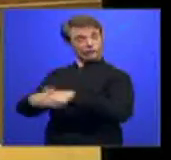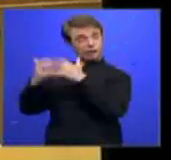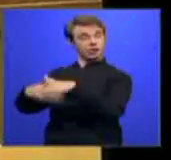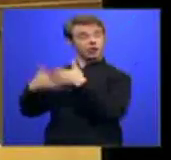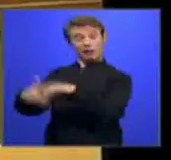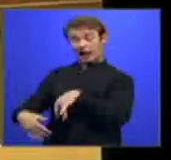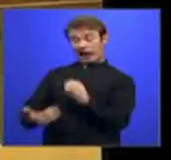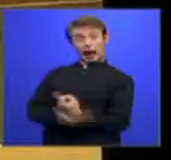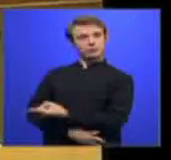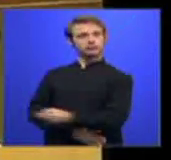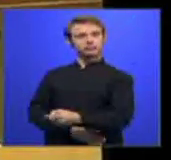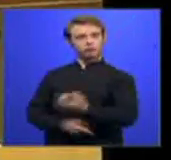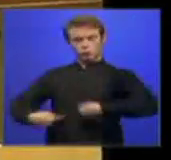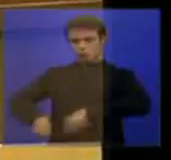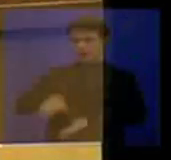area.